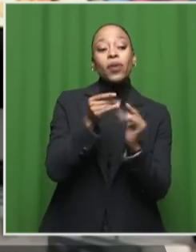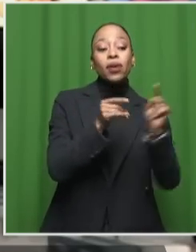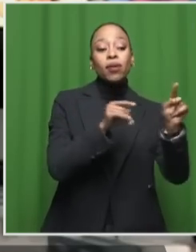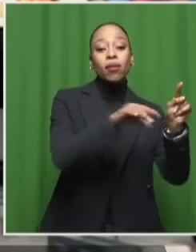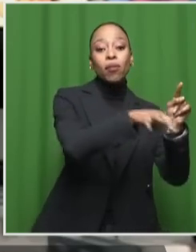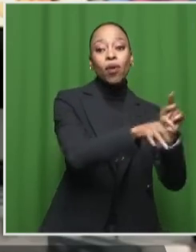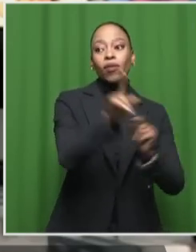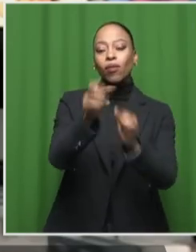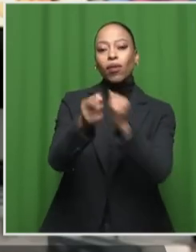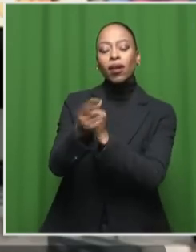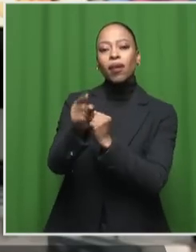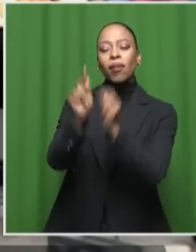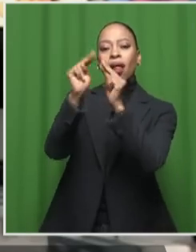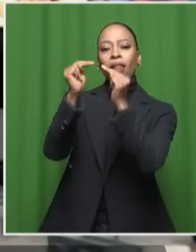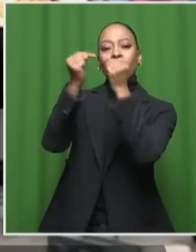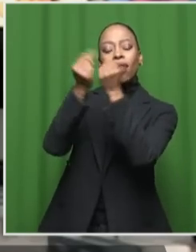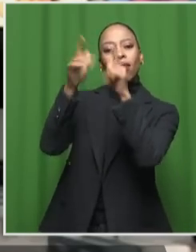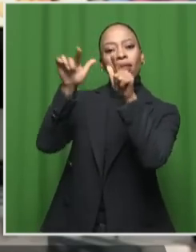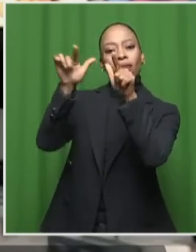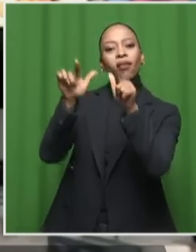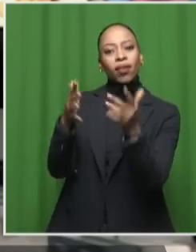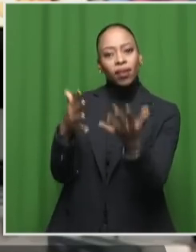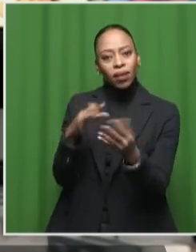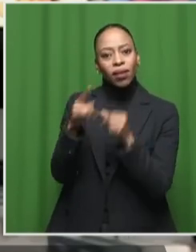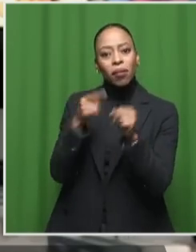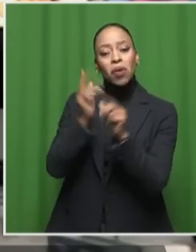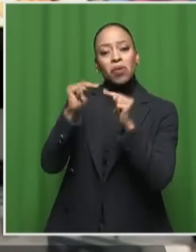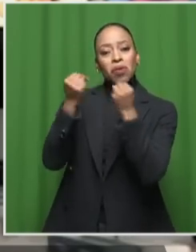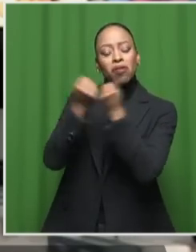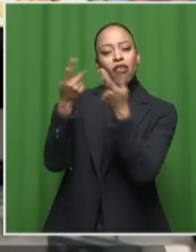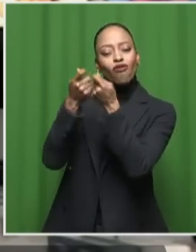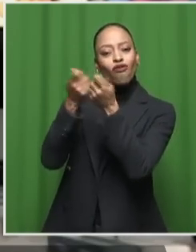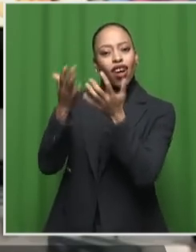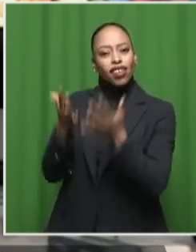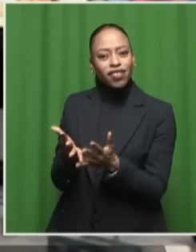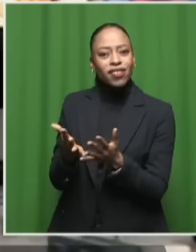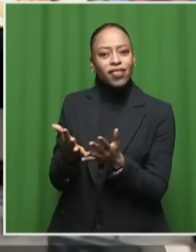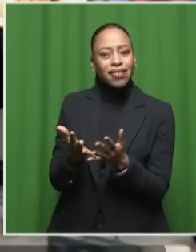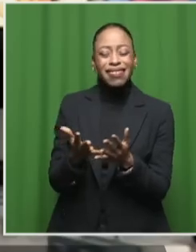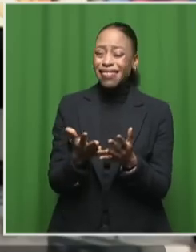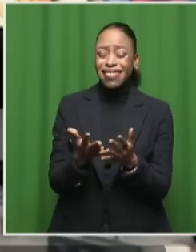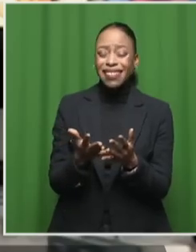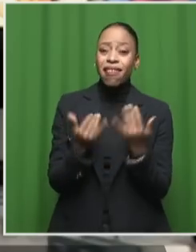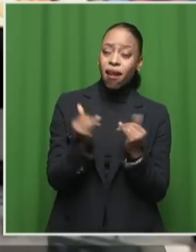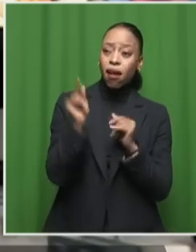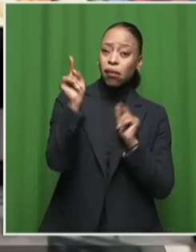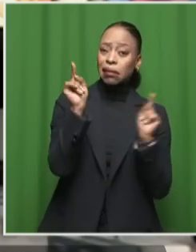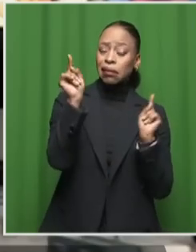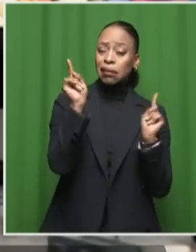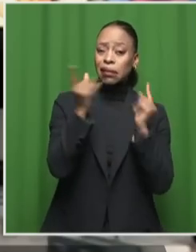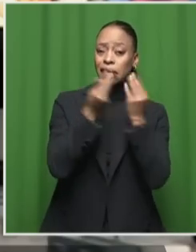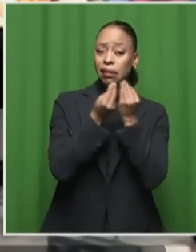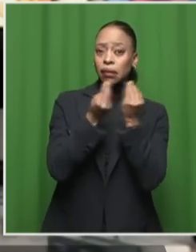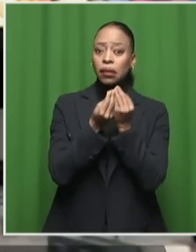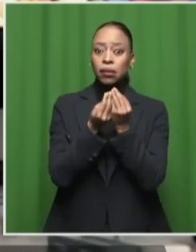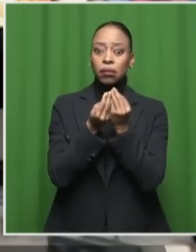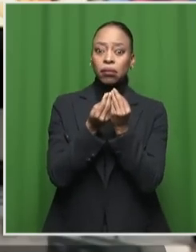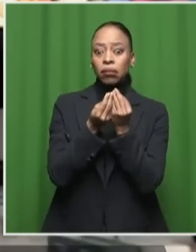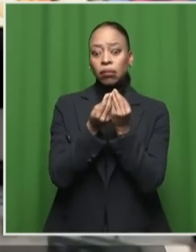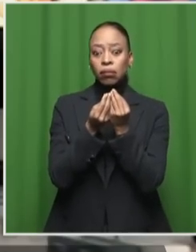and what happens at national level in respect of the national treasury, for instance, those become